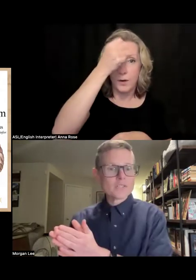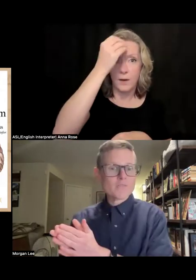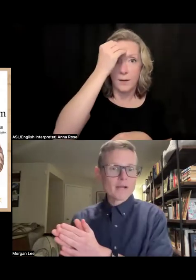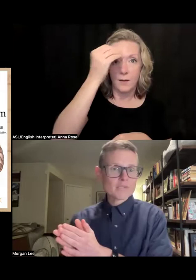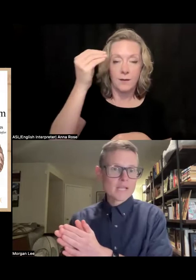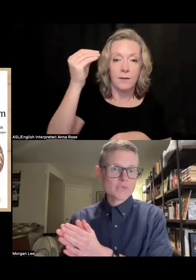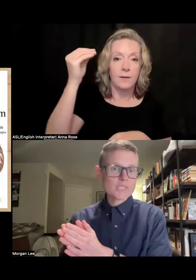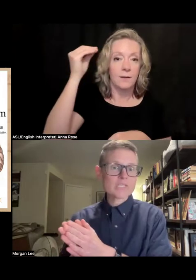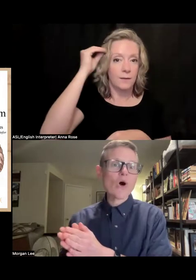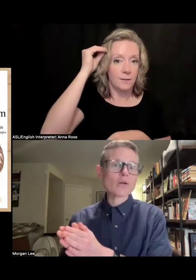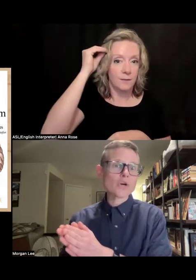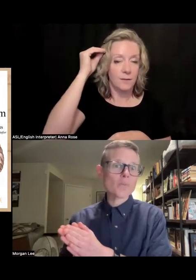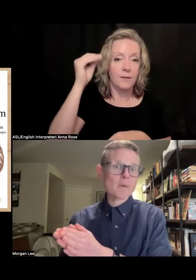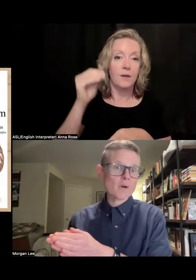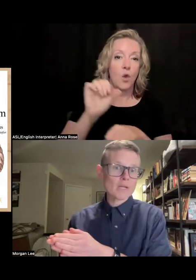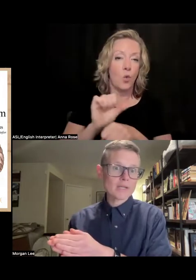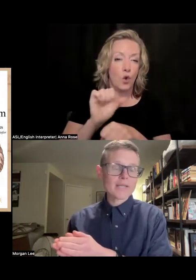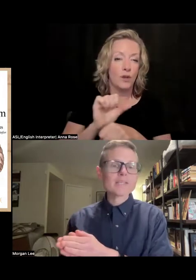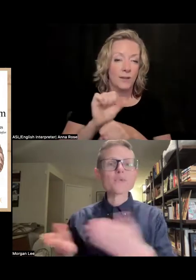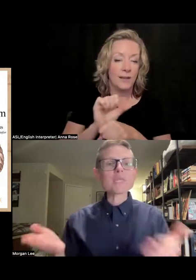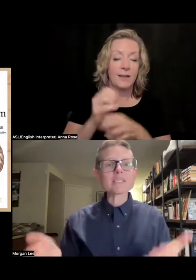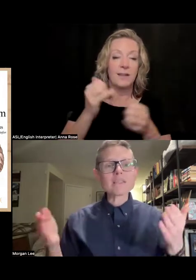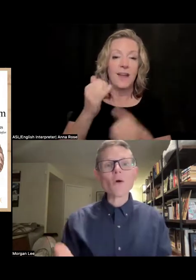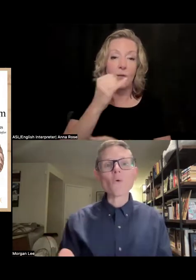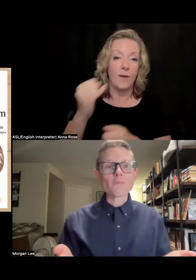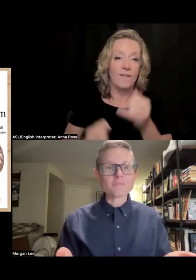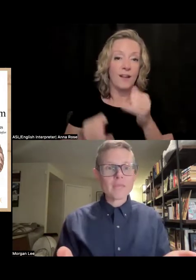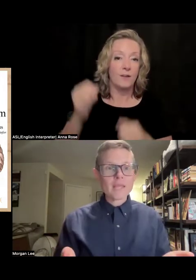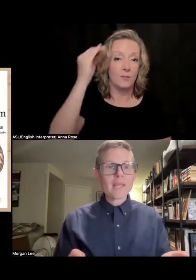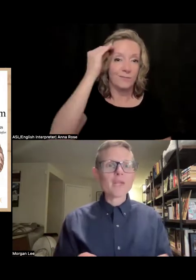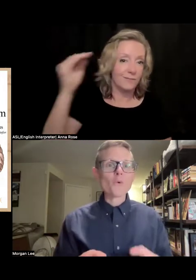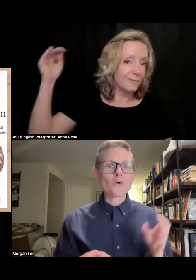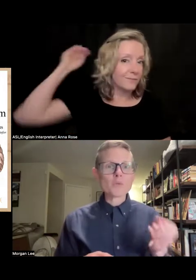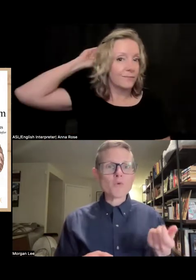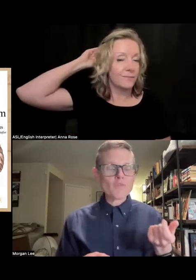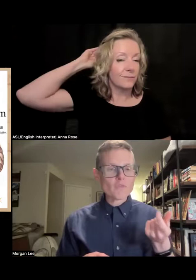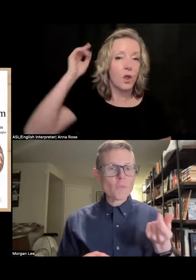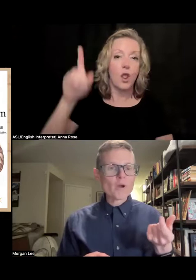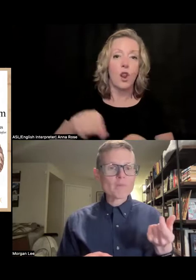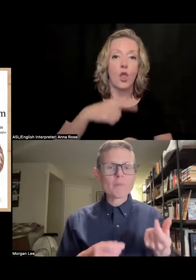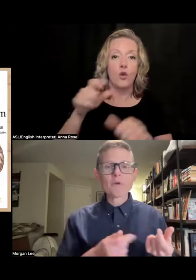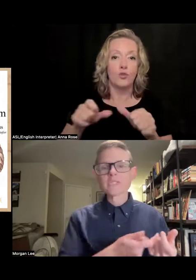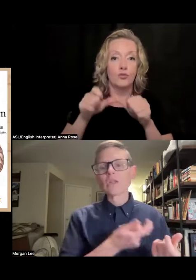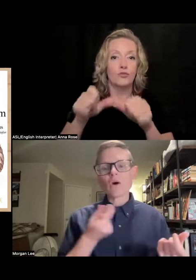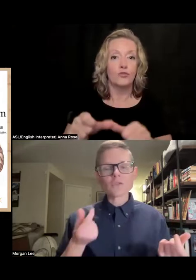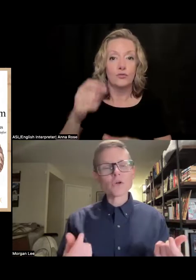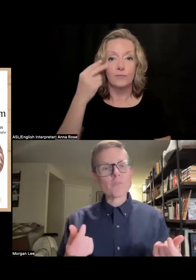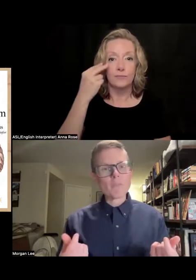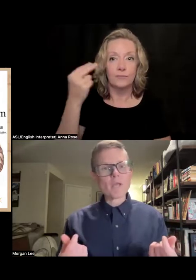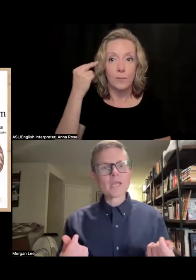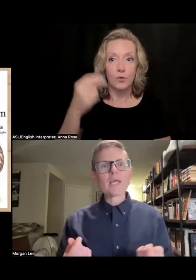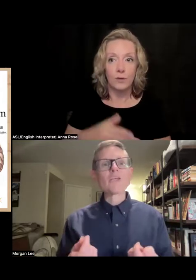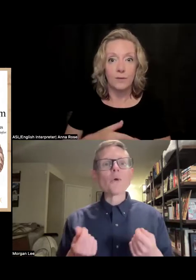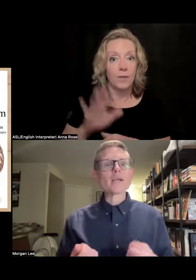on to the final stage, which is long-term memory. So this is the goal. In order to move it from working memory to